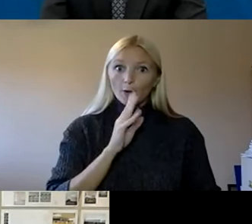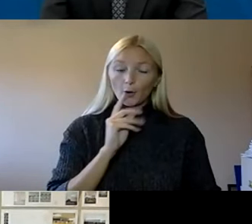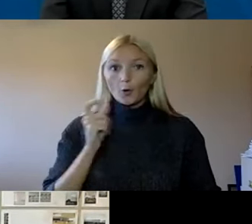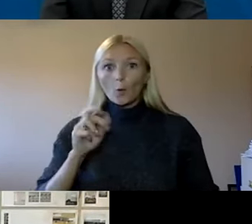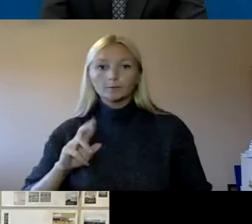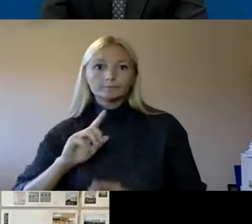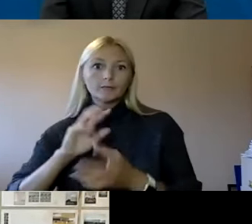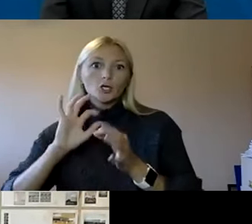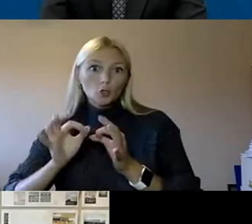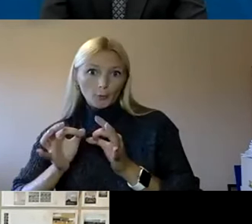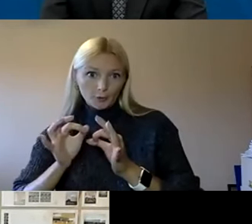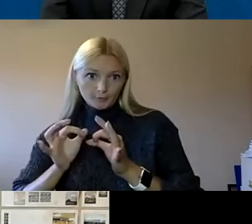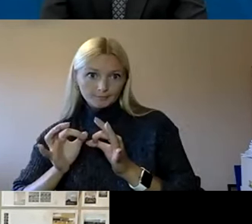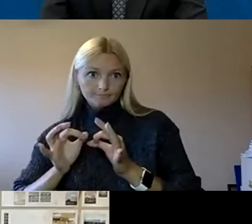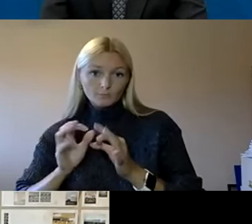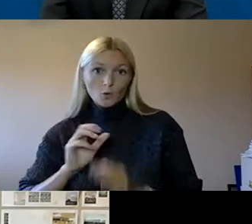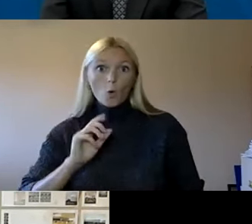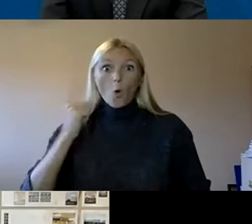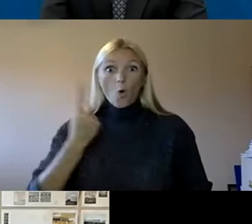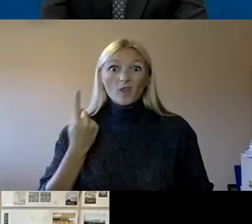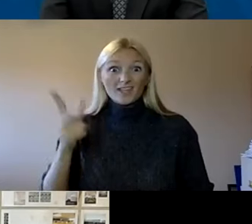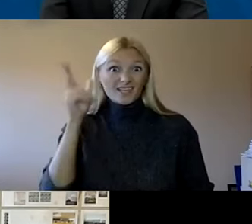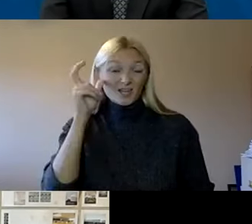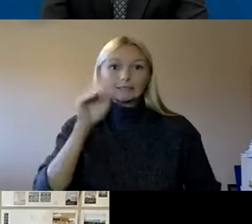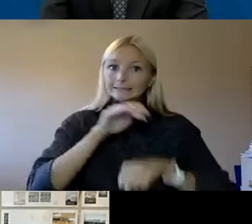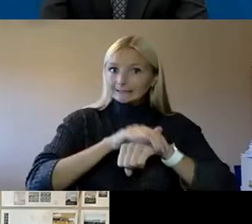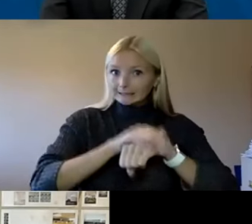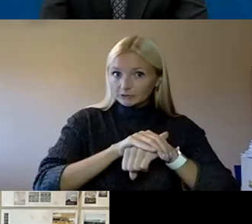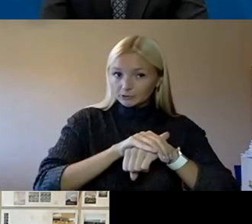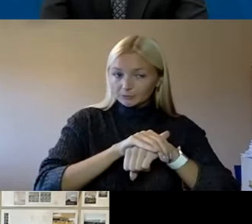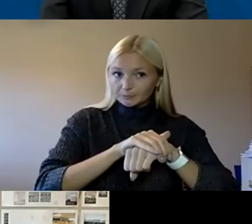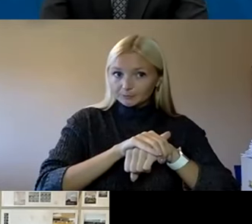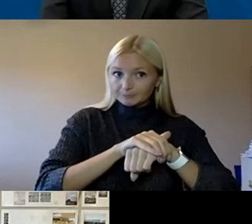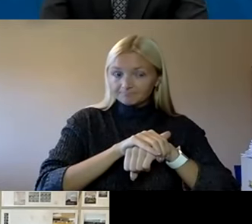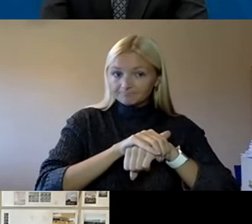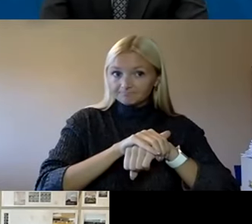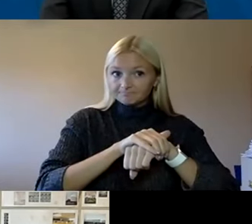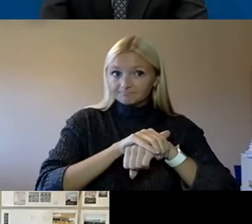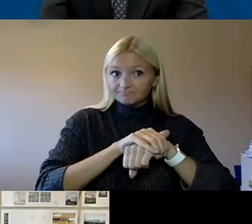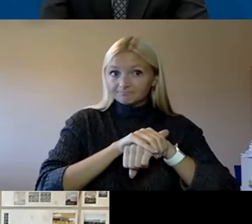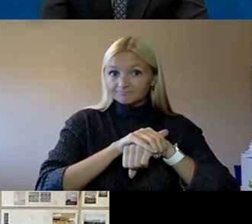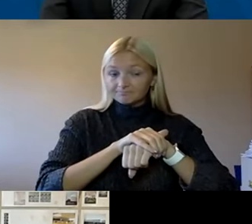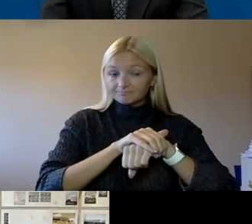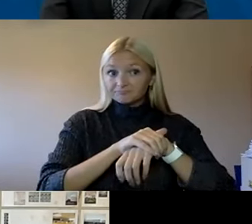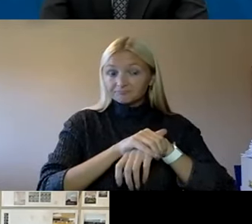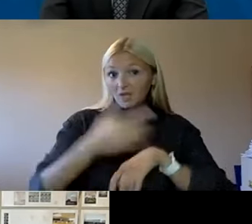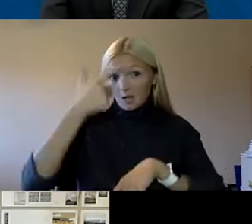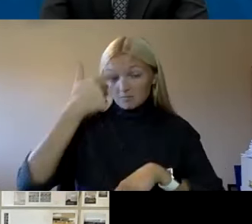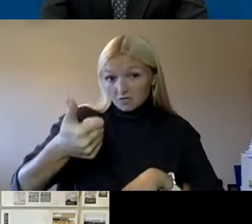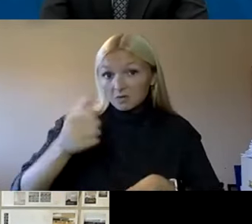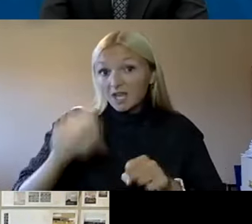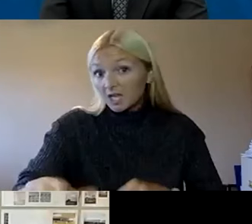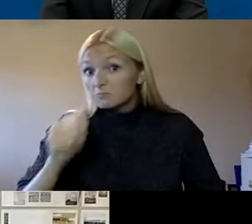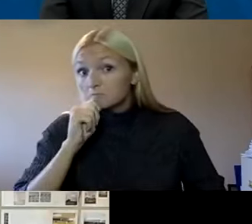translator. You will hear only the English version. You can opt to mute or unmute the